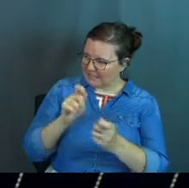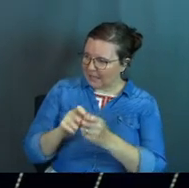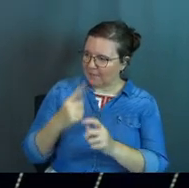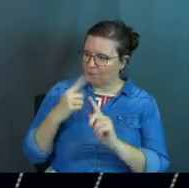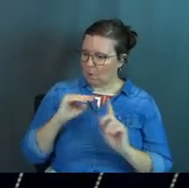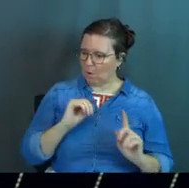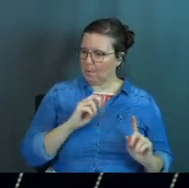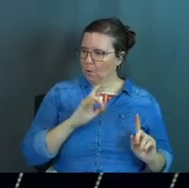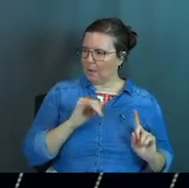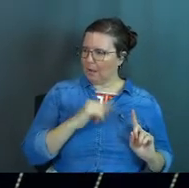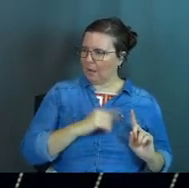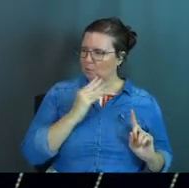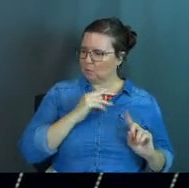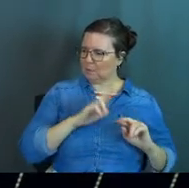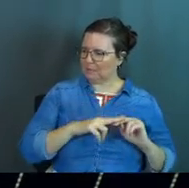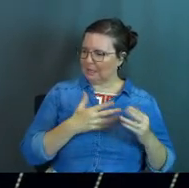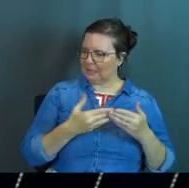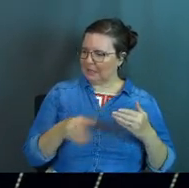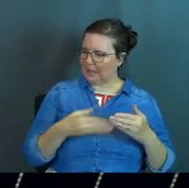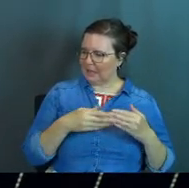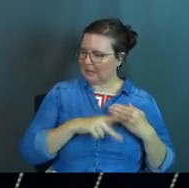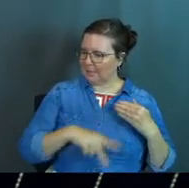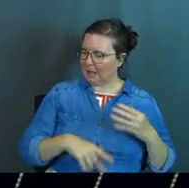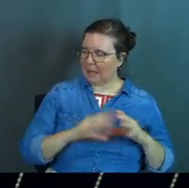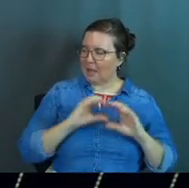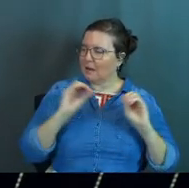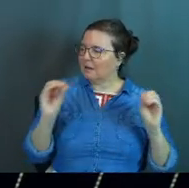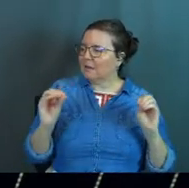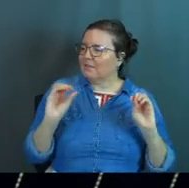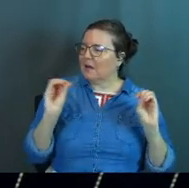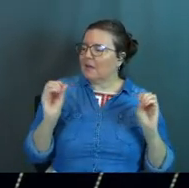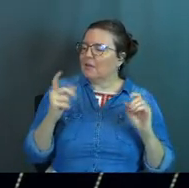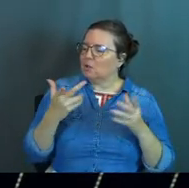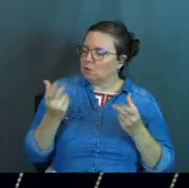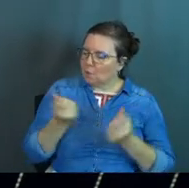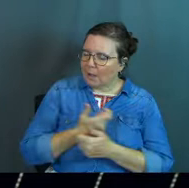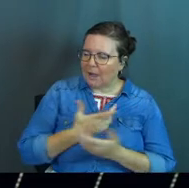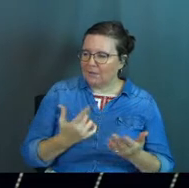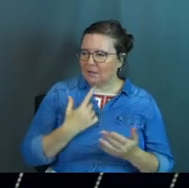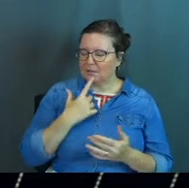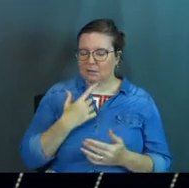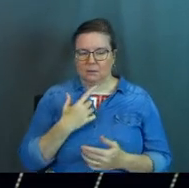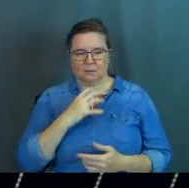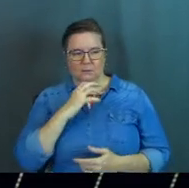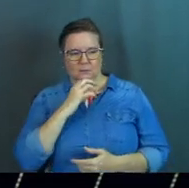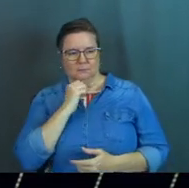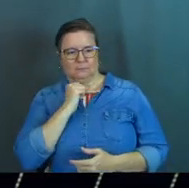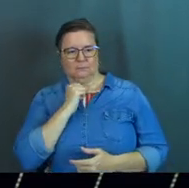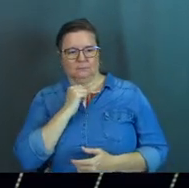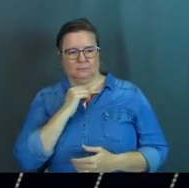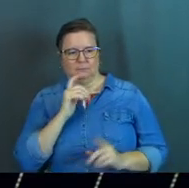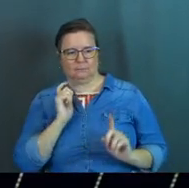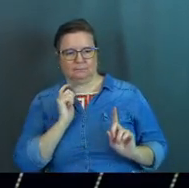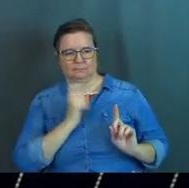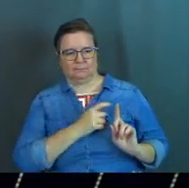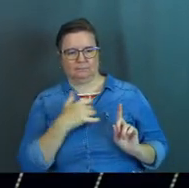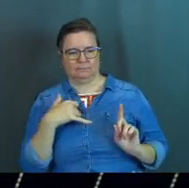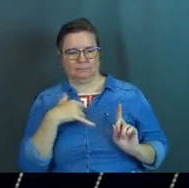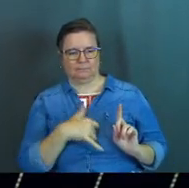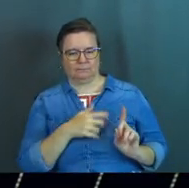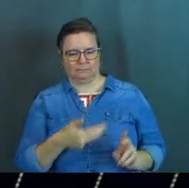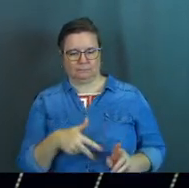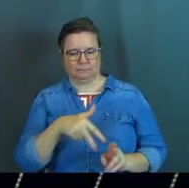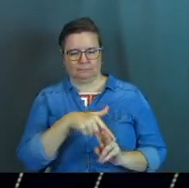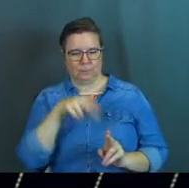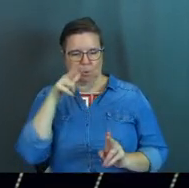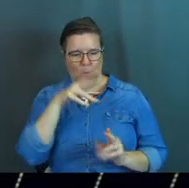for Mordecai the Jew who sits at the gate of the palace and leave out nothing that you have suggested. And so Haman took the robes and put them on Mordecai, placed him on the